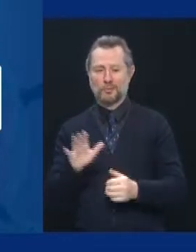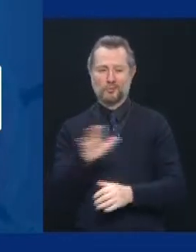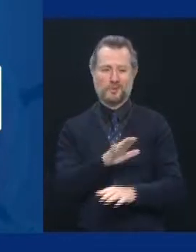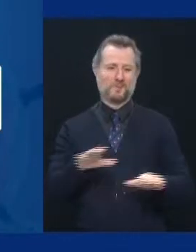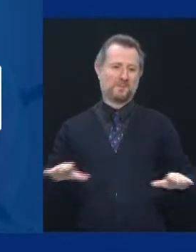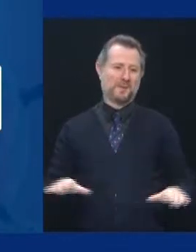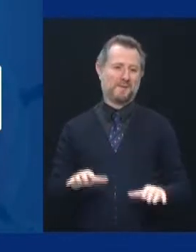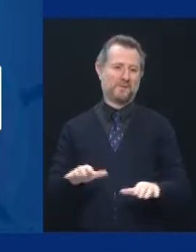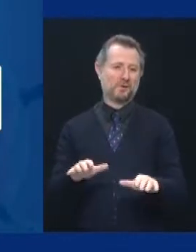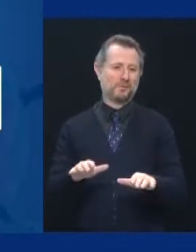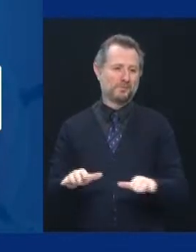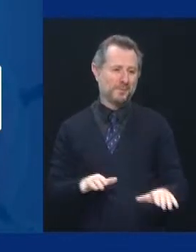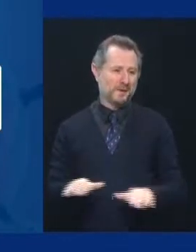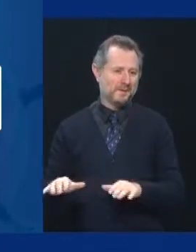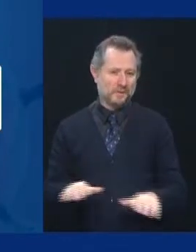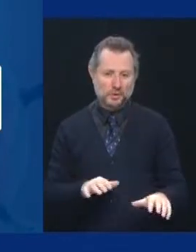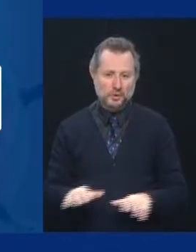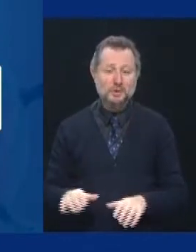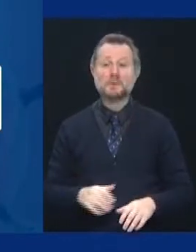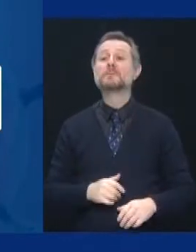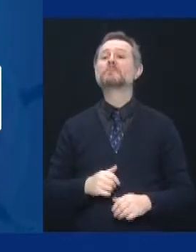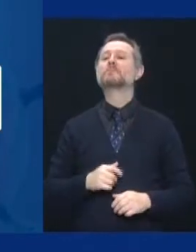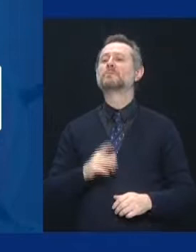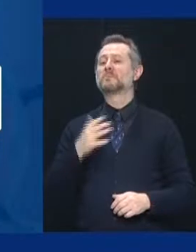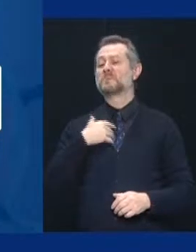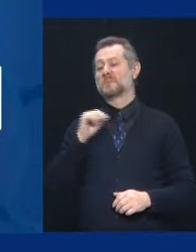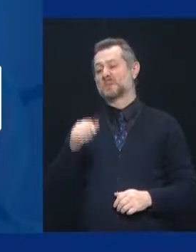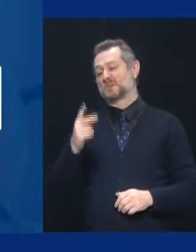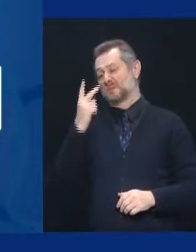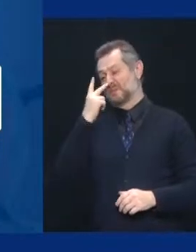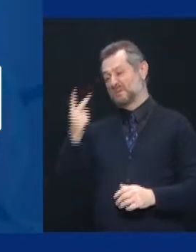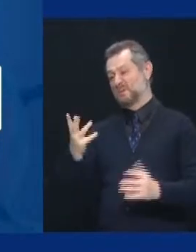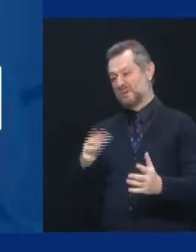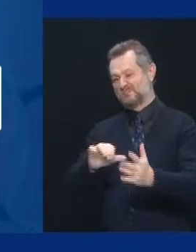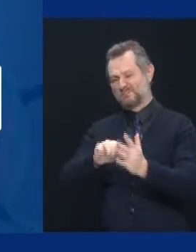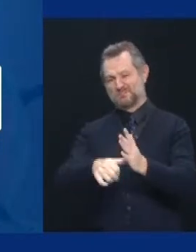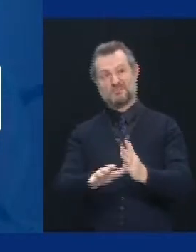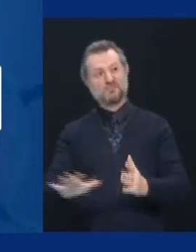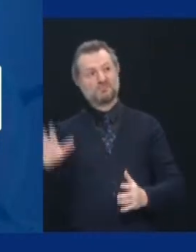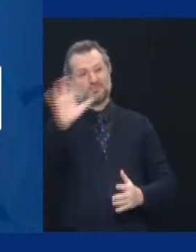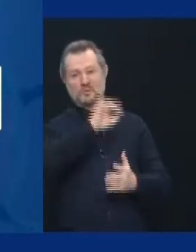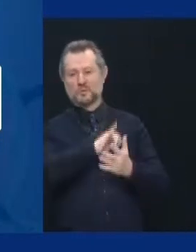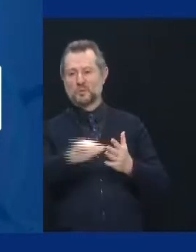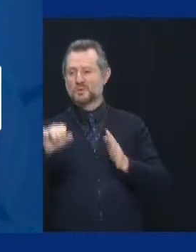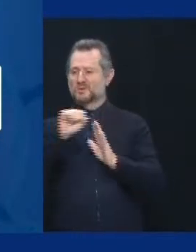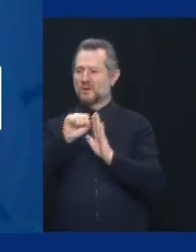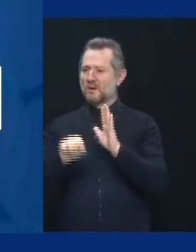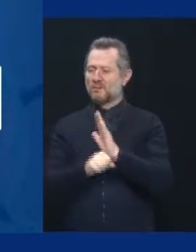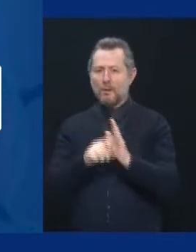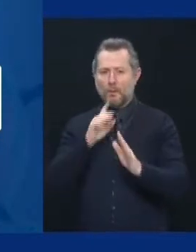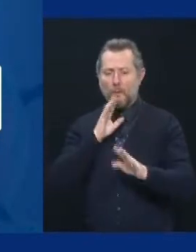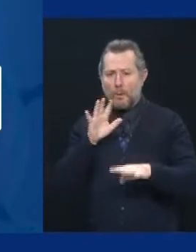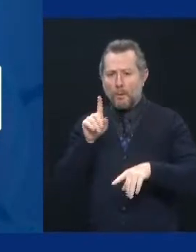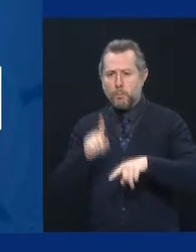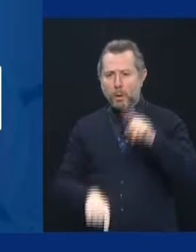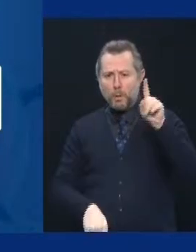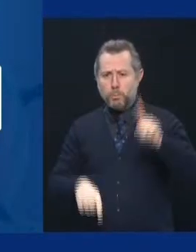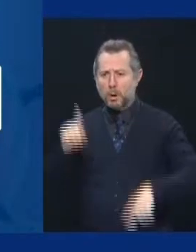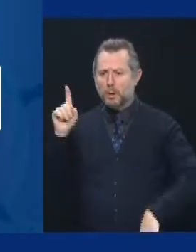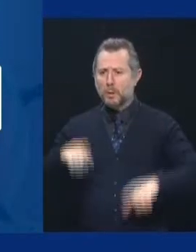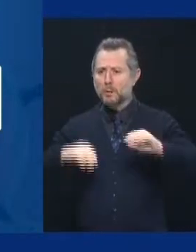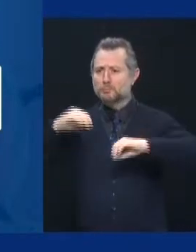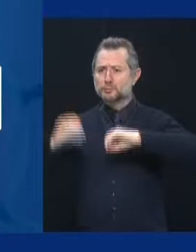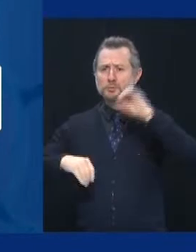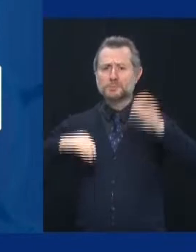it's worth noting the variance across the state because that's the variance in behavior across the state.